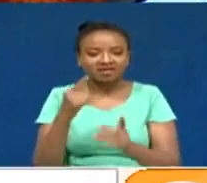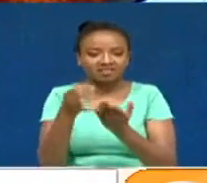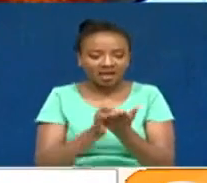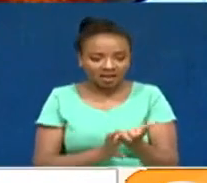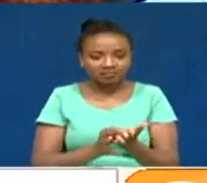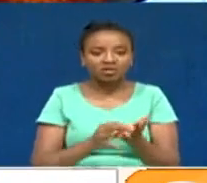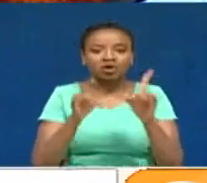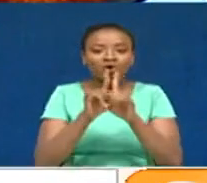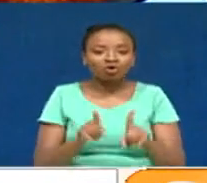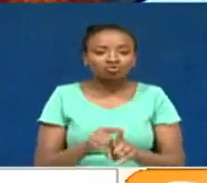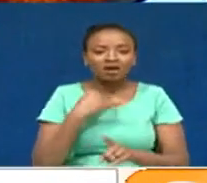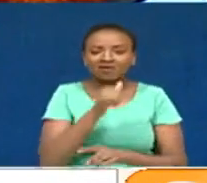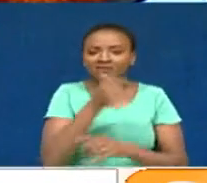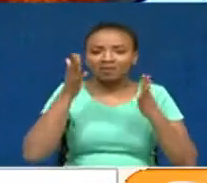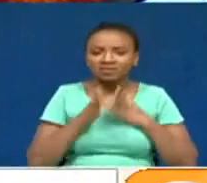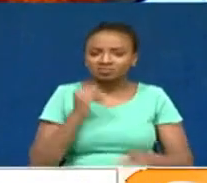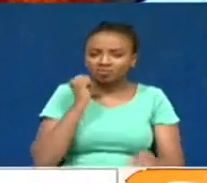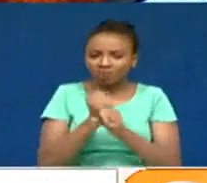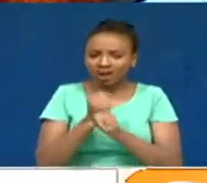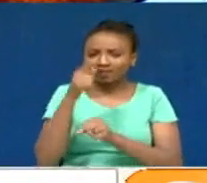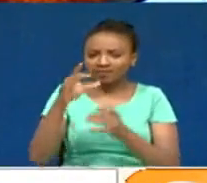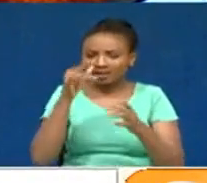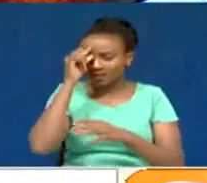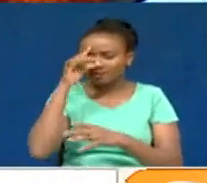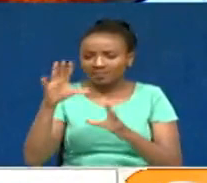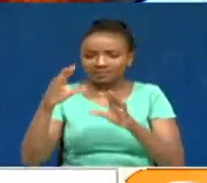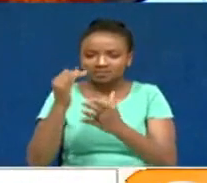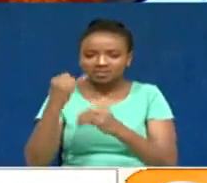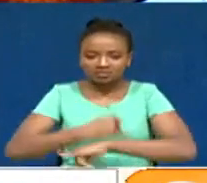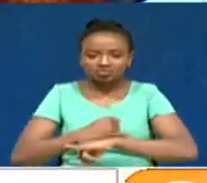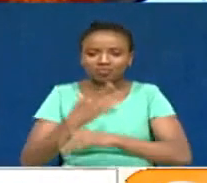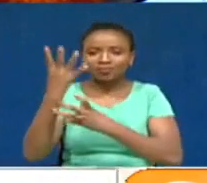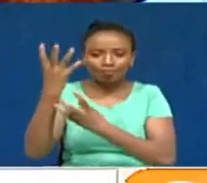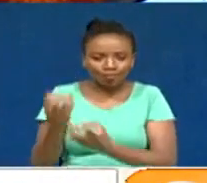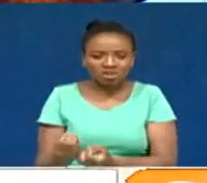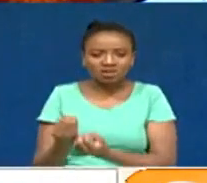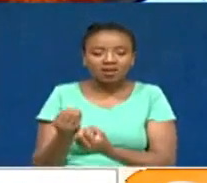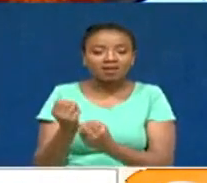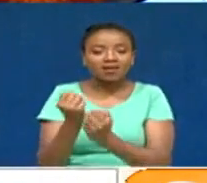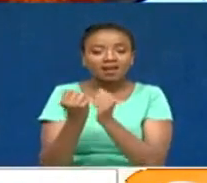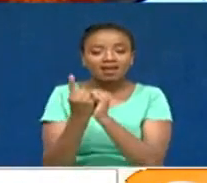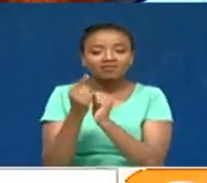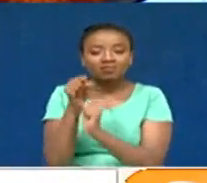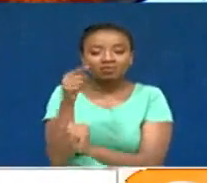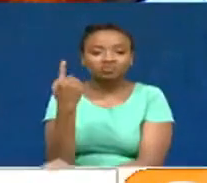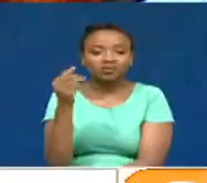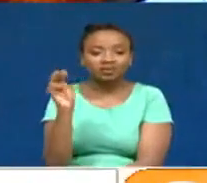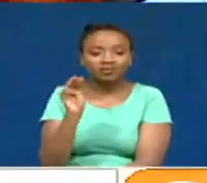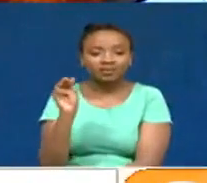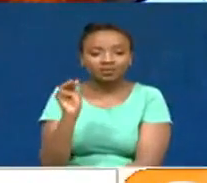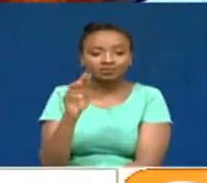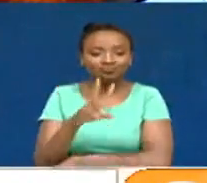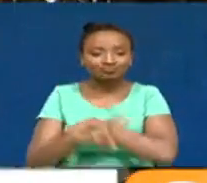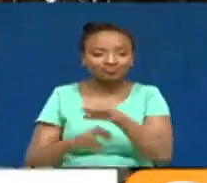Education who allegedly misappropriated 11.1 million shillings. Here's Raquel Mugai with all the details.